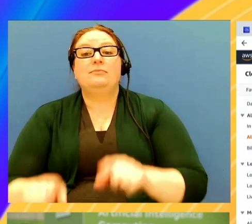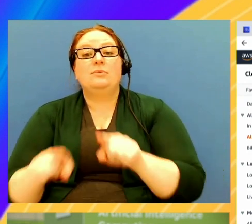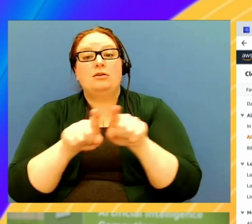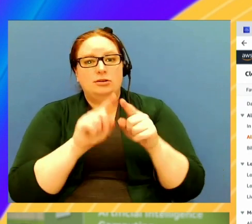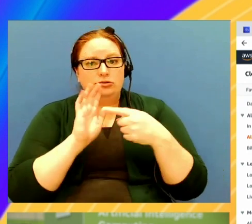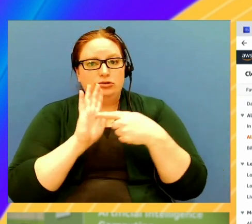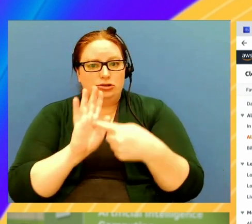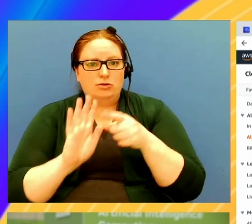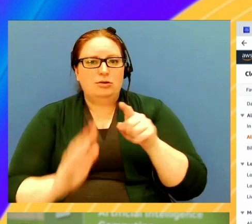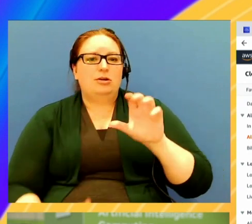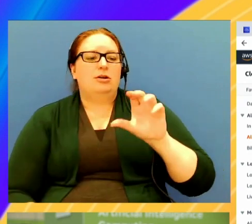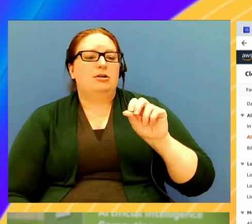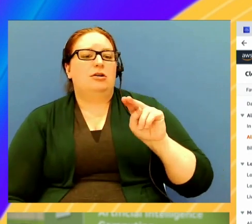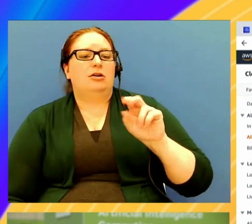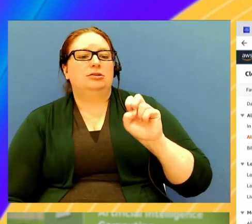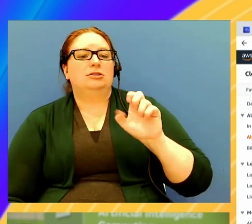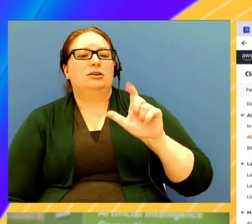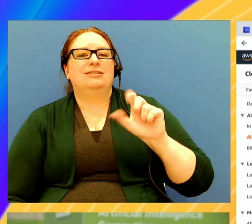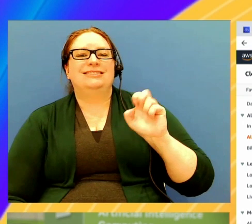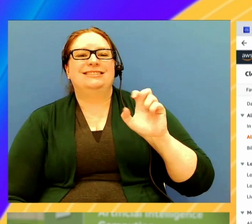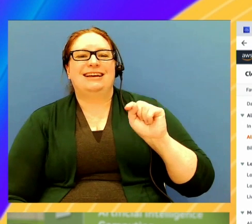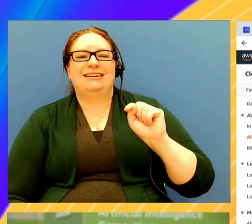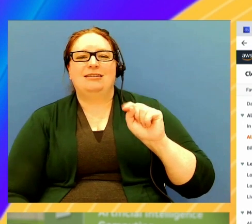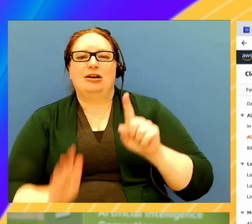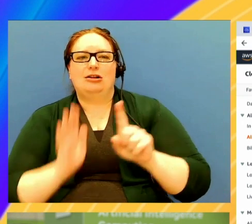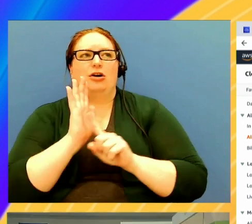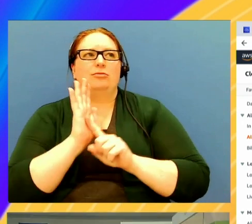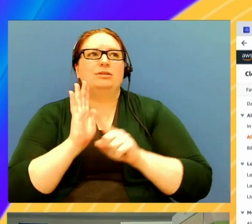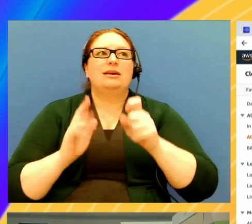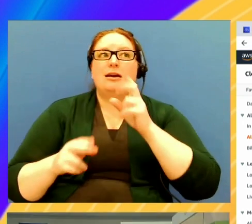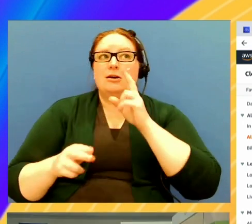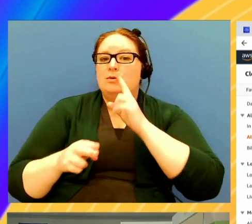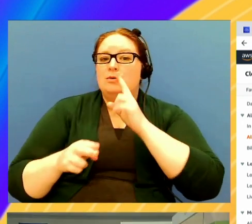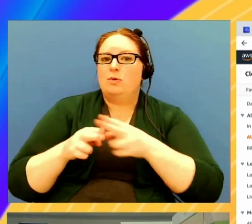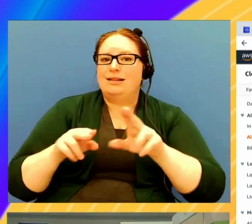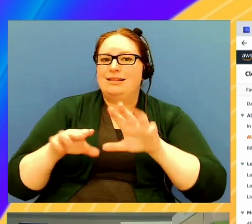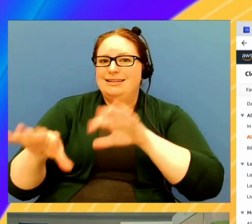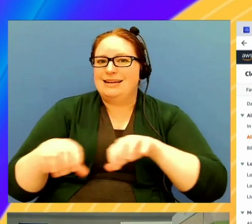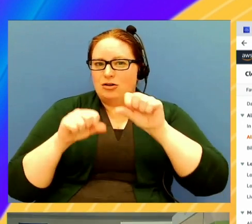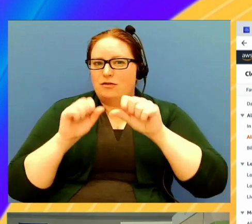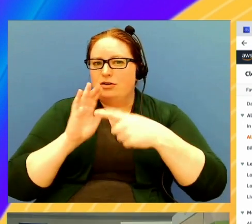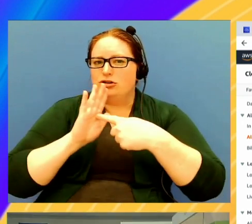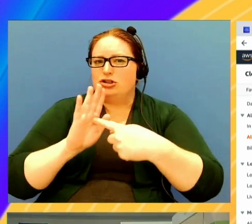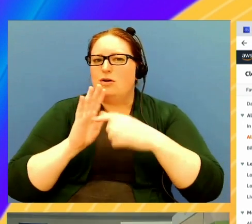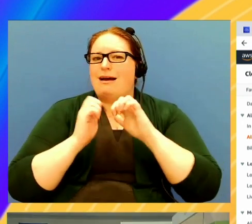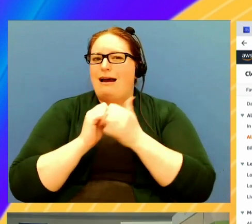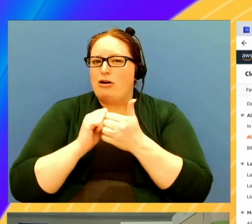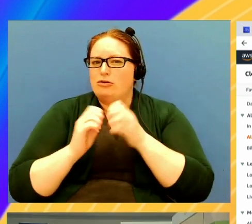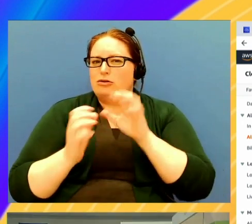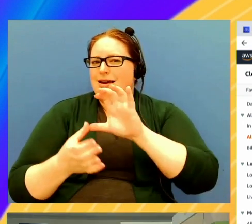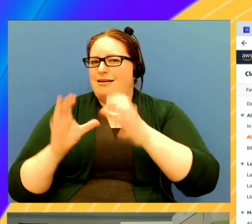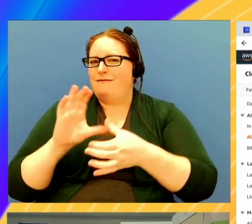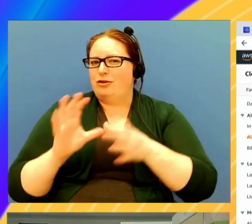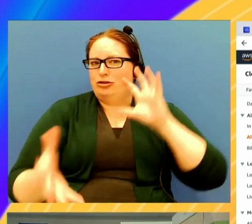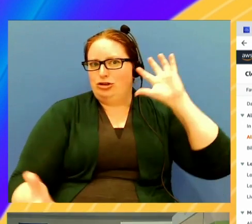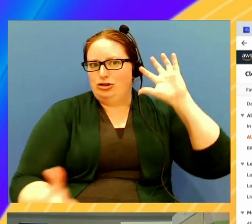Yep, I'll quickly take over and show how you can convert these alarms into a composite alarm. So you